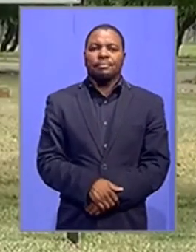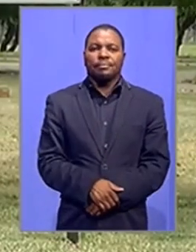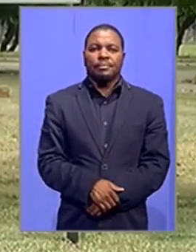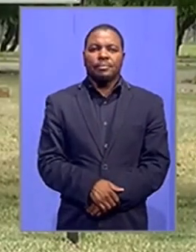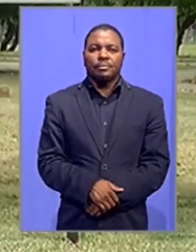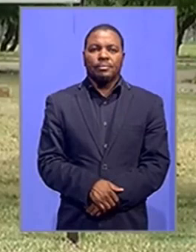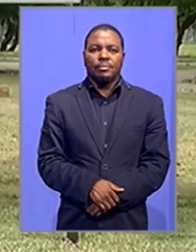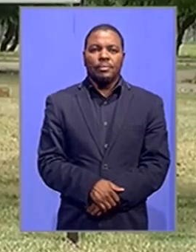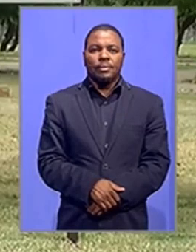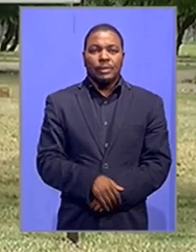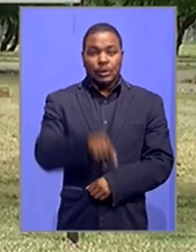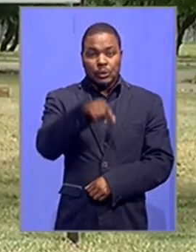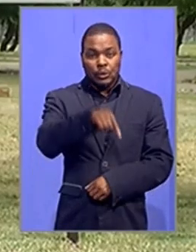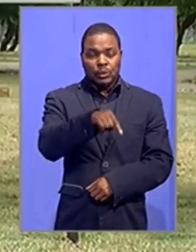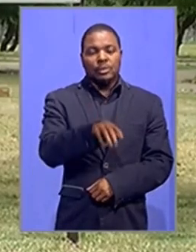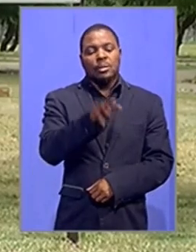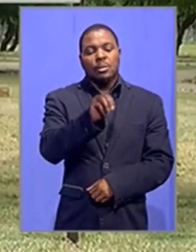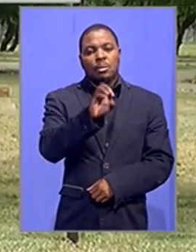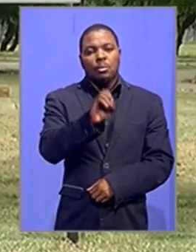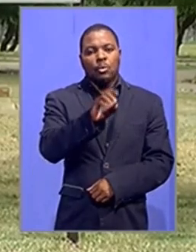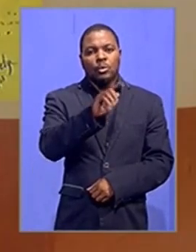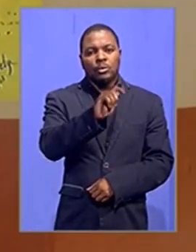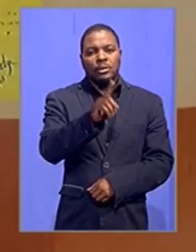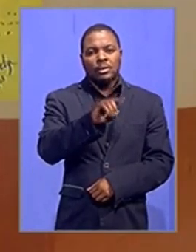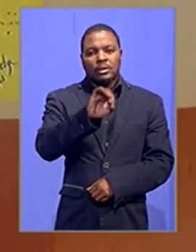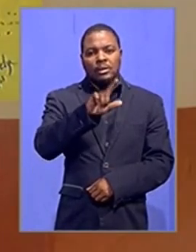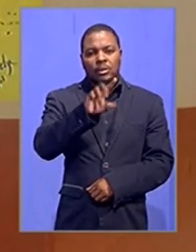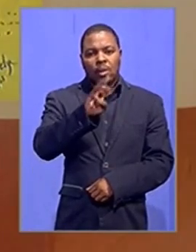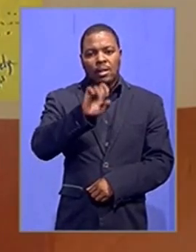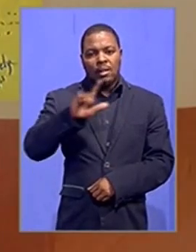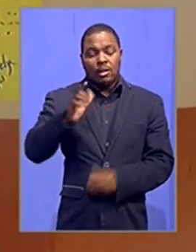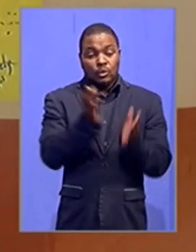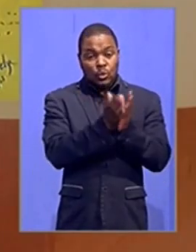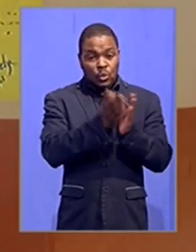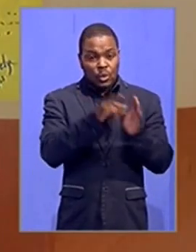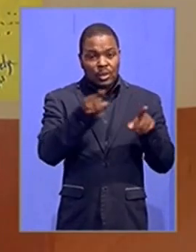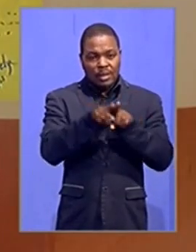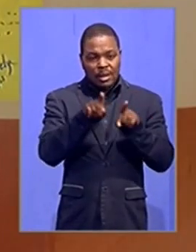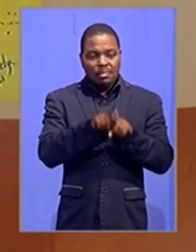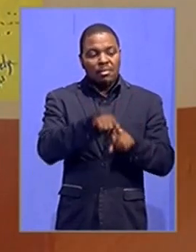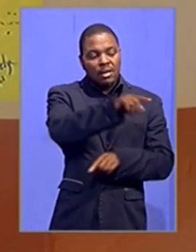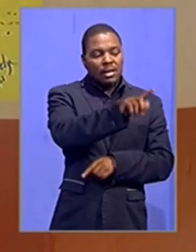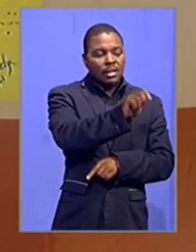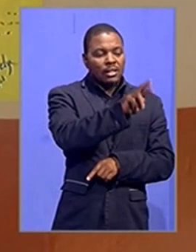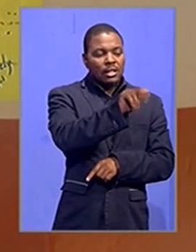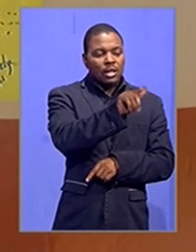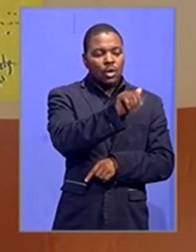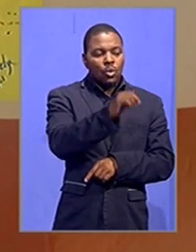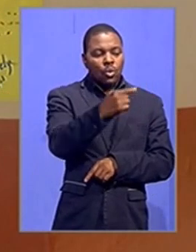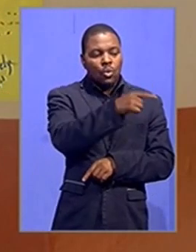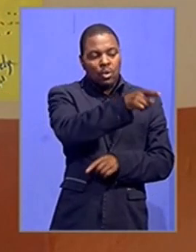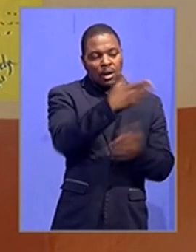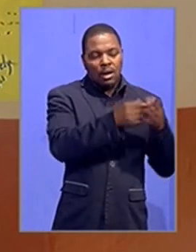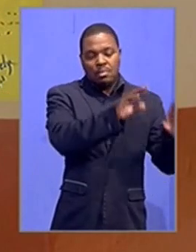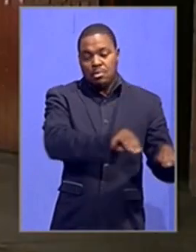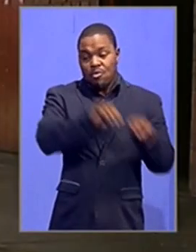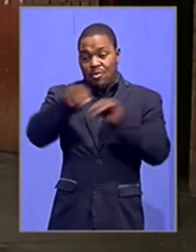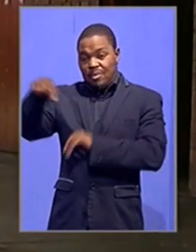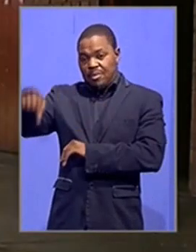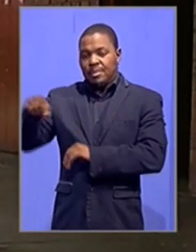Sekolo sa Moodville ke se seng sa tse tharo tseo barutwana ba sekolo se phahameng sa Tirelong ba tlang ho rutelwa ho tsona